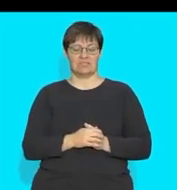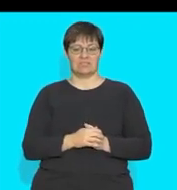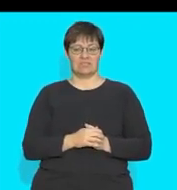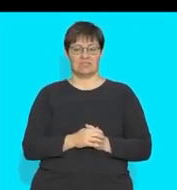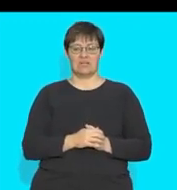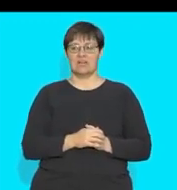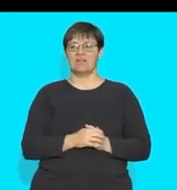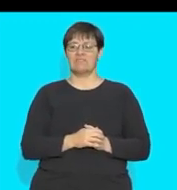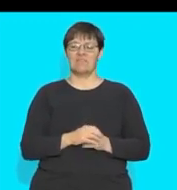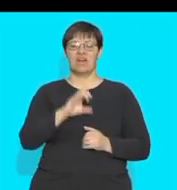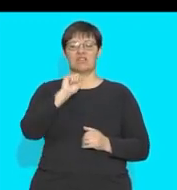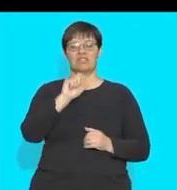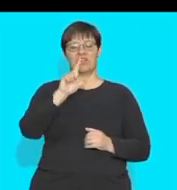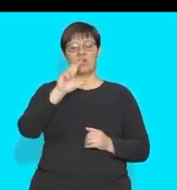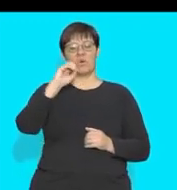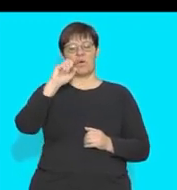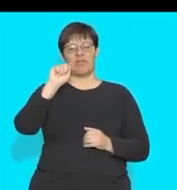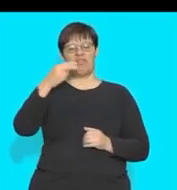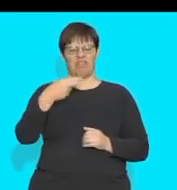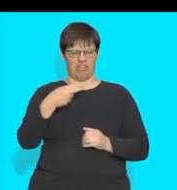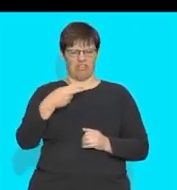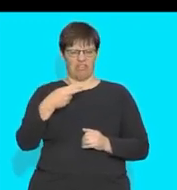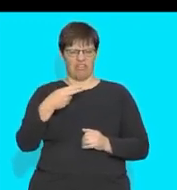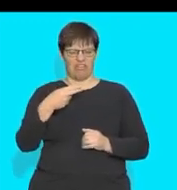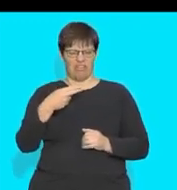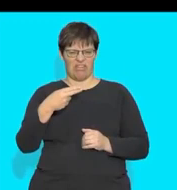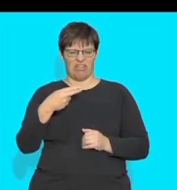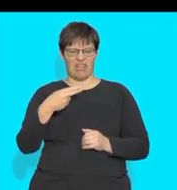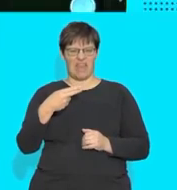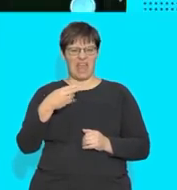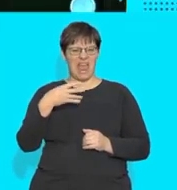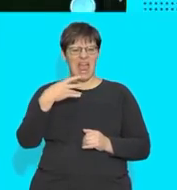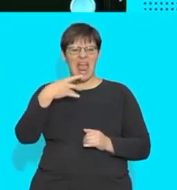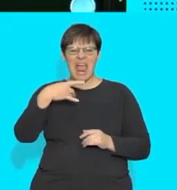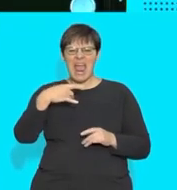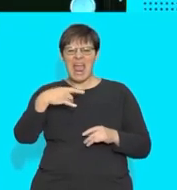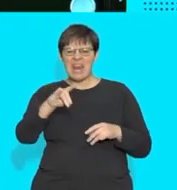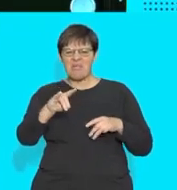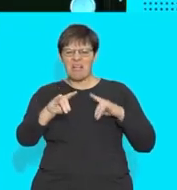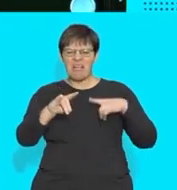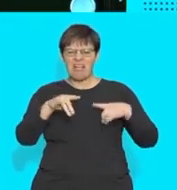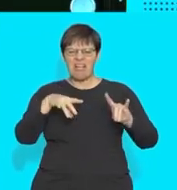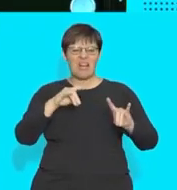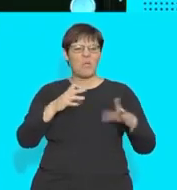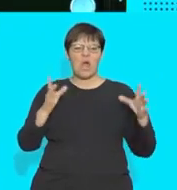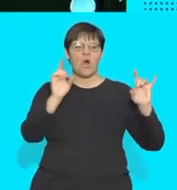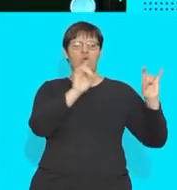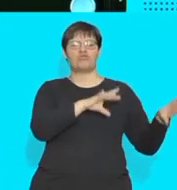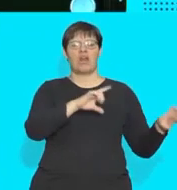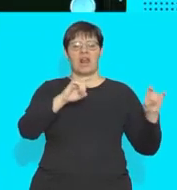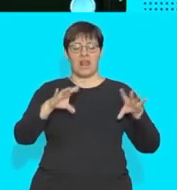question. A sloth. A sloth is just, it's an animal from Australia, and it